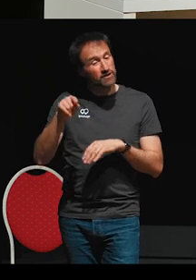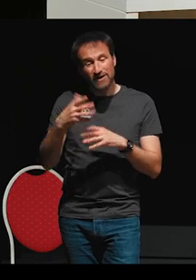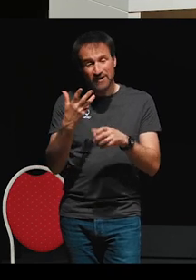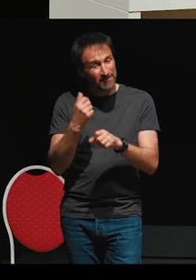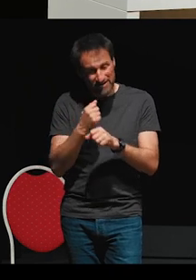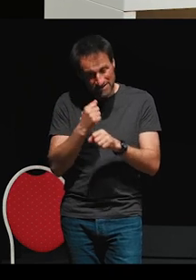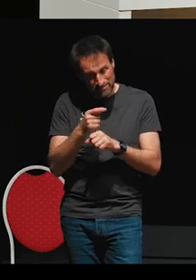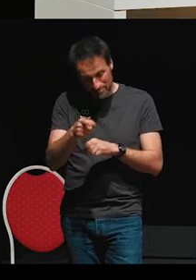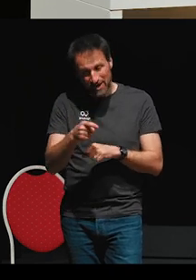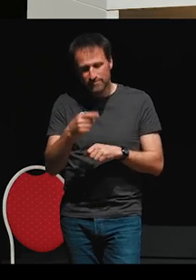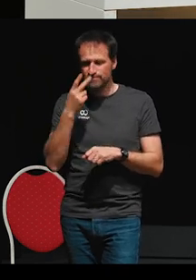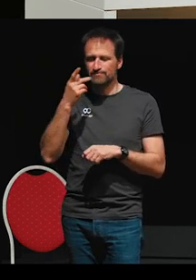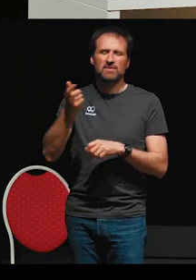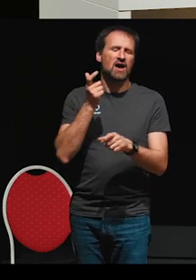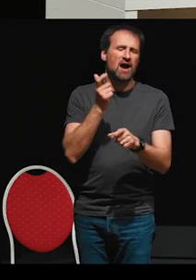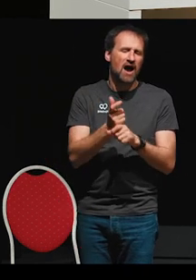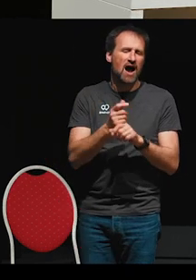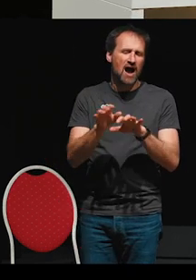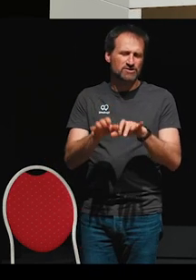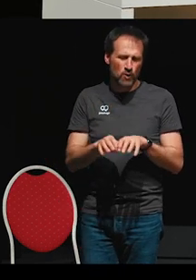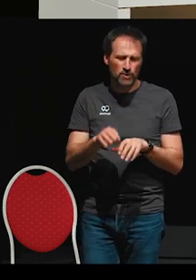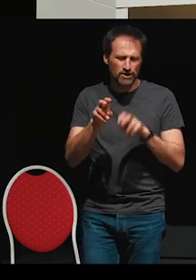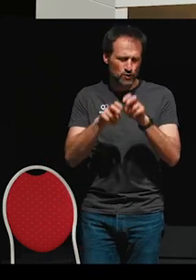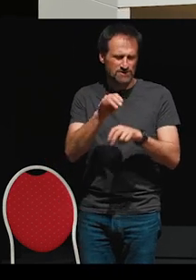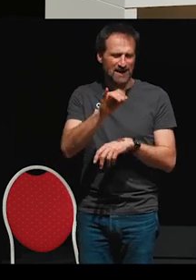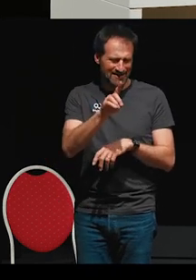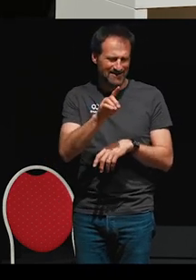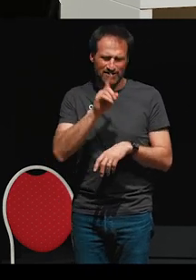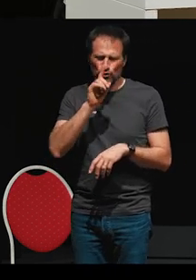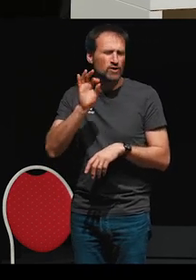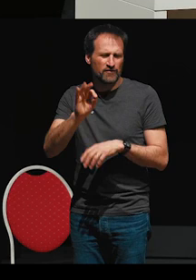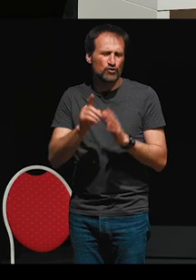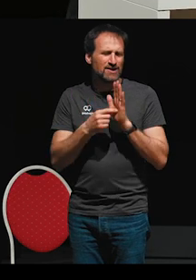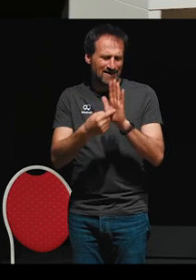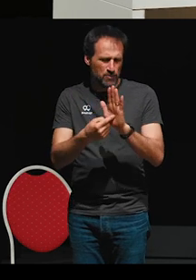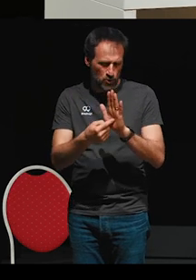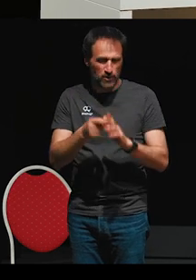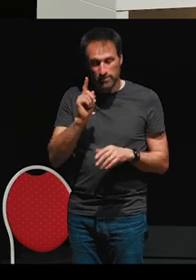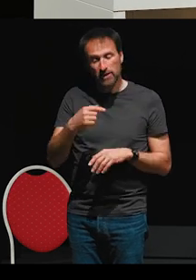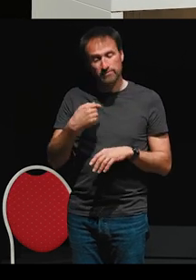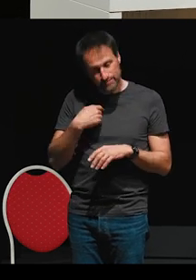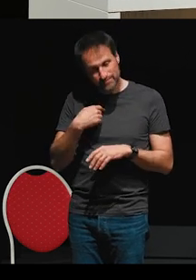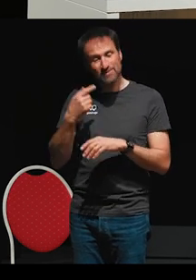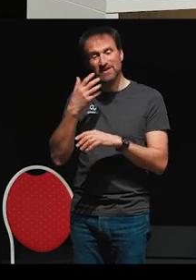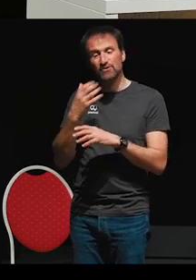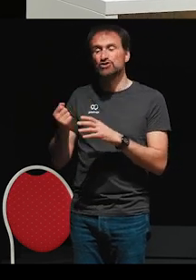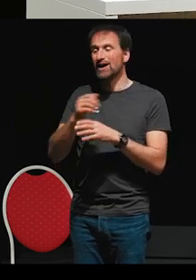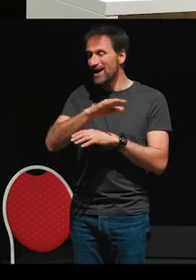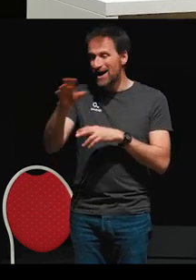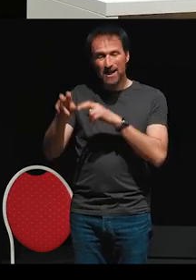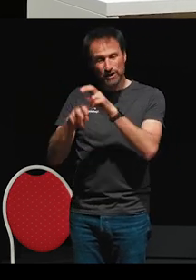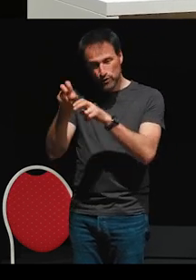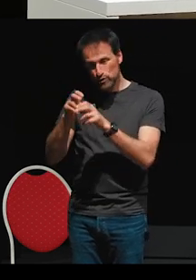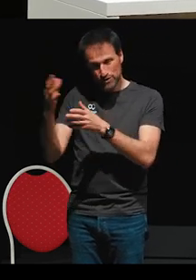actions. I have here a hard-coded user ID just for the demo. But I'm getting all the users that he follows. Well,